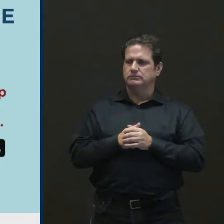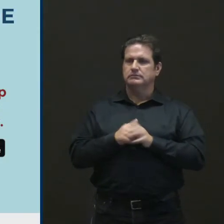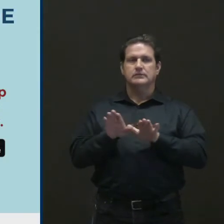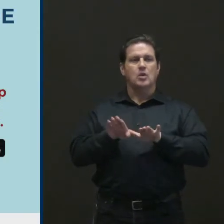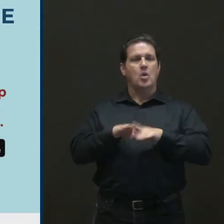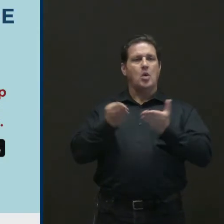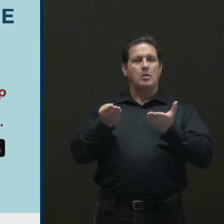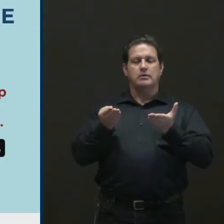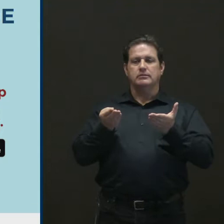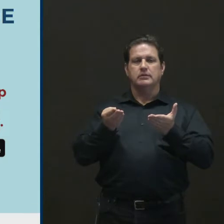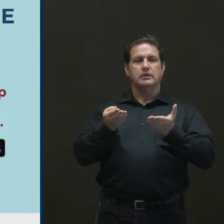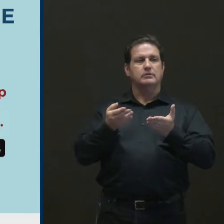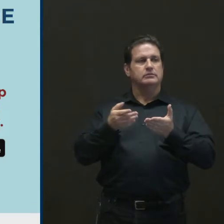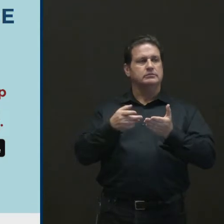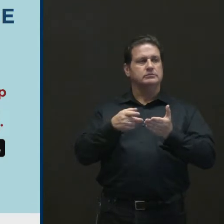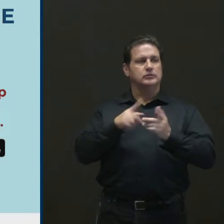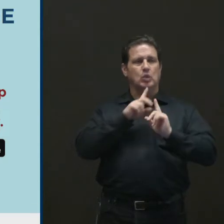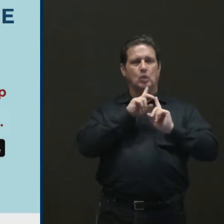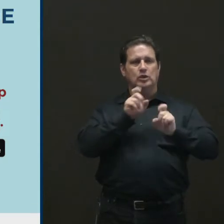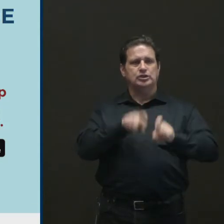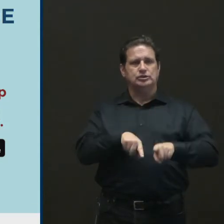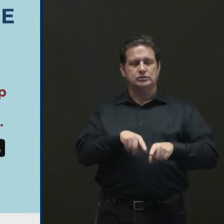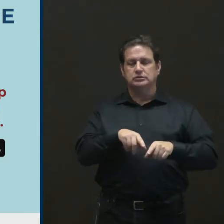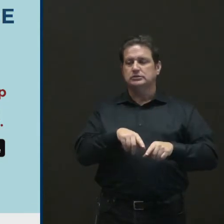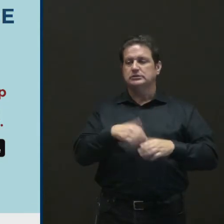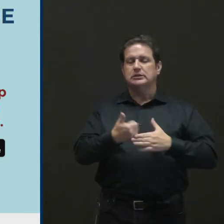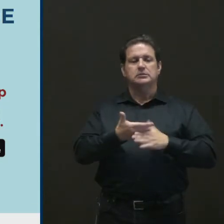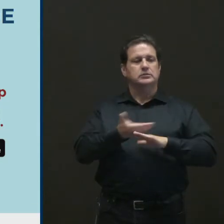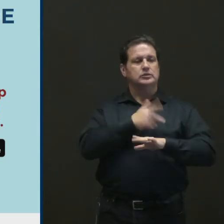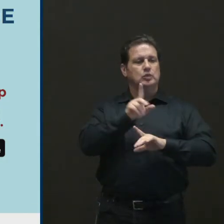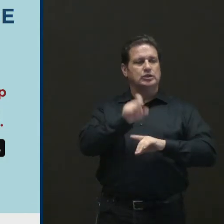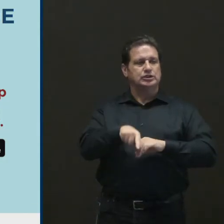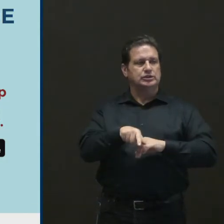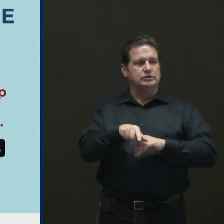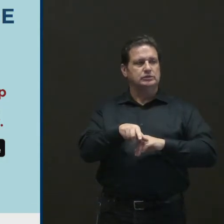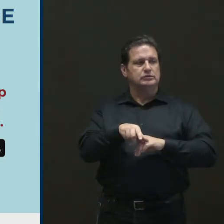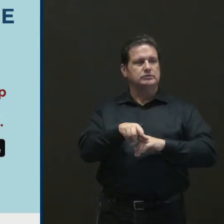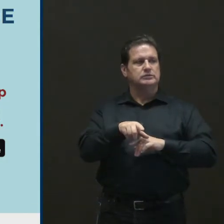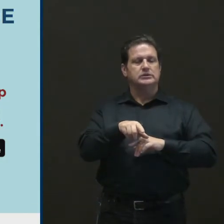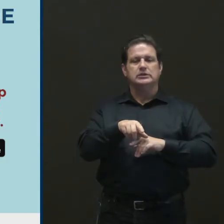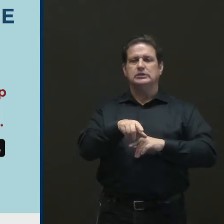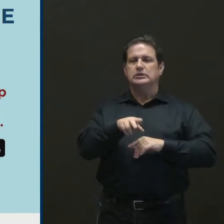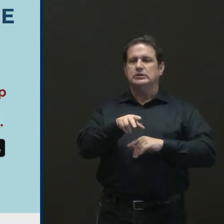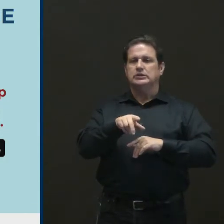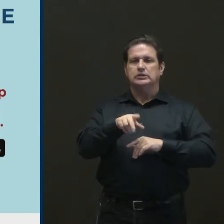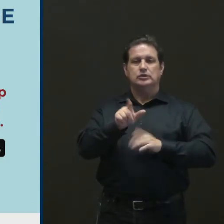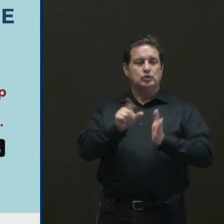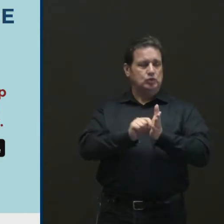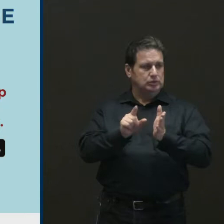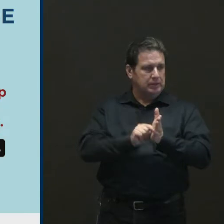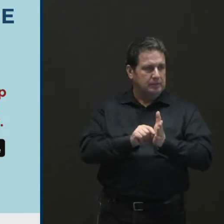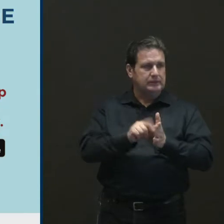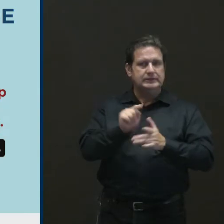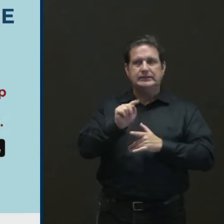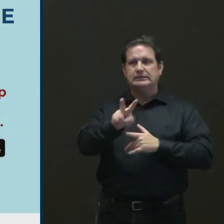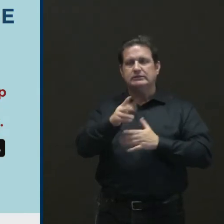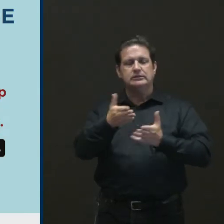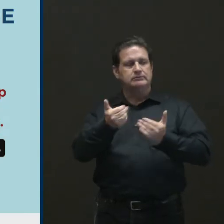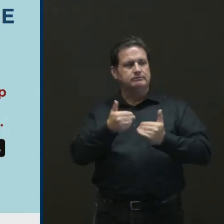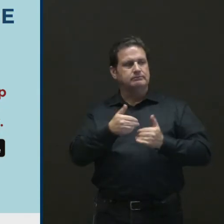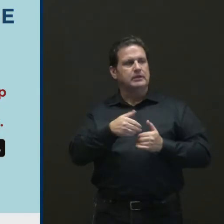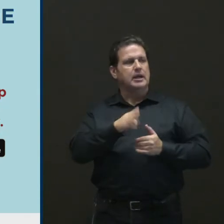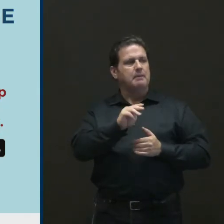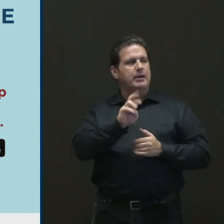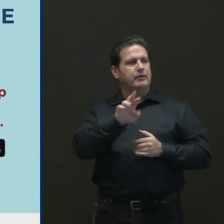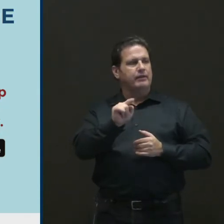up. We've got press in the room, as well as some pre-submitted questions. Meredith, thanks for joining us again.